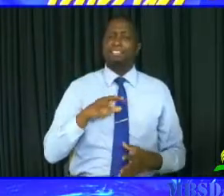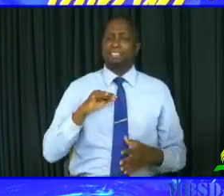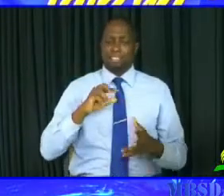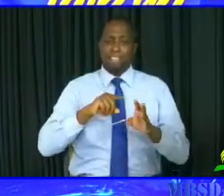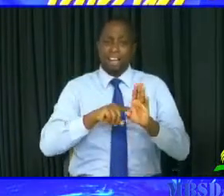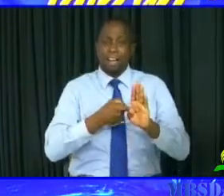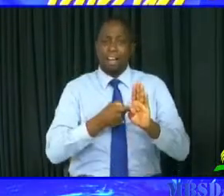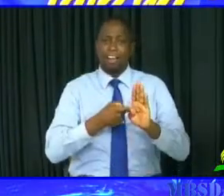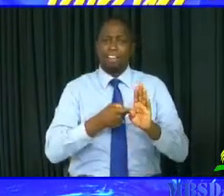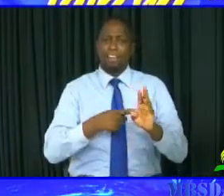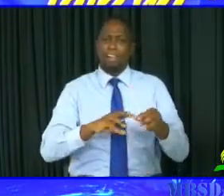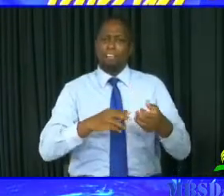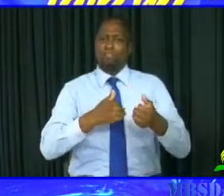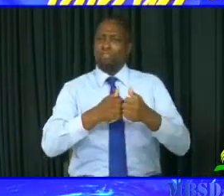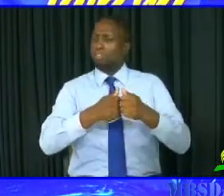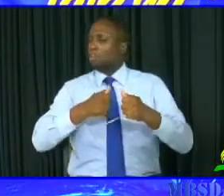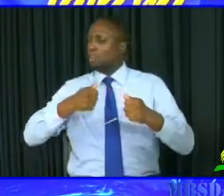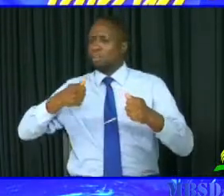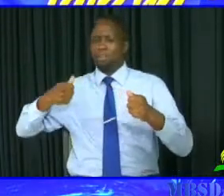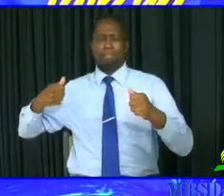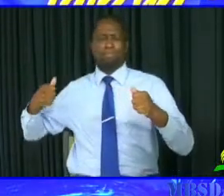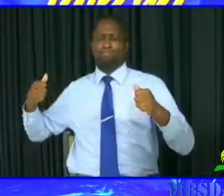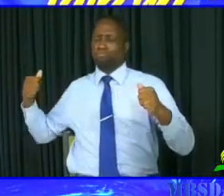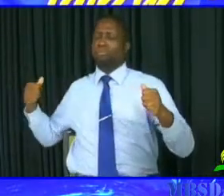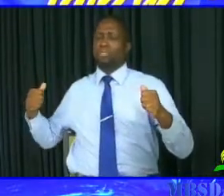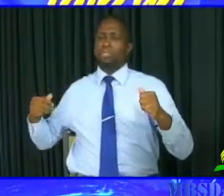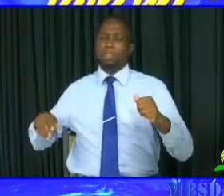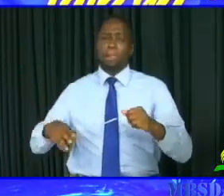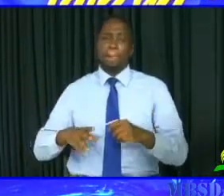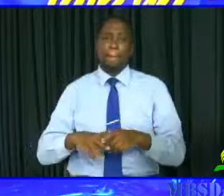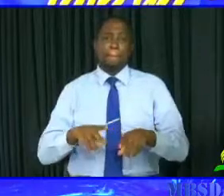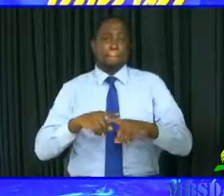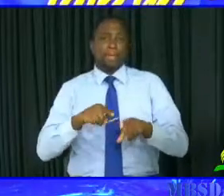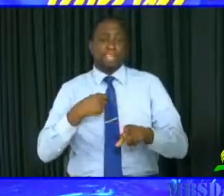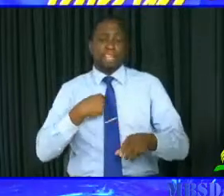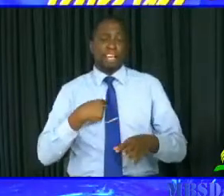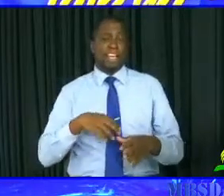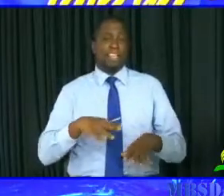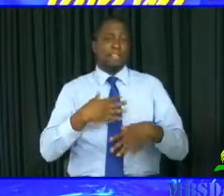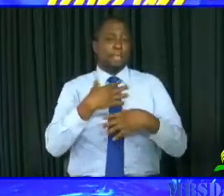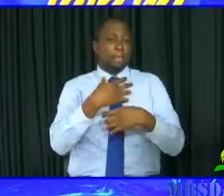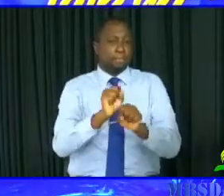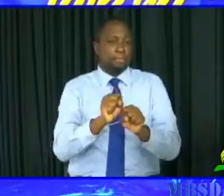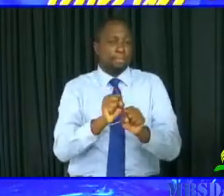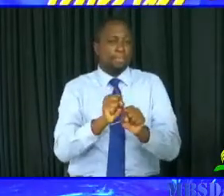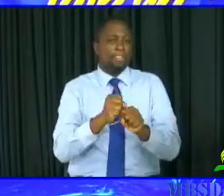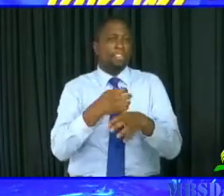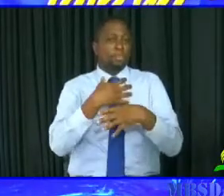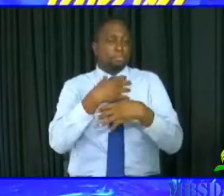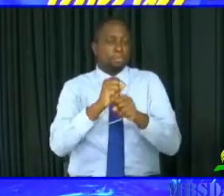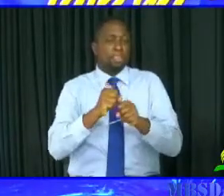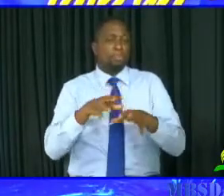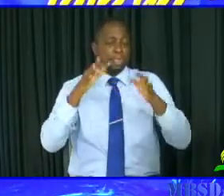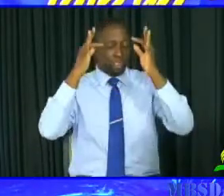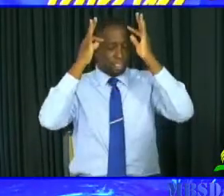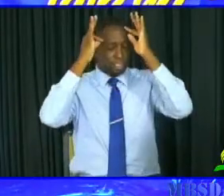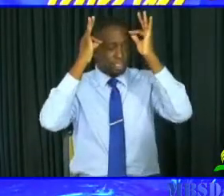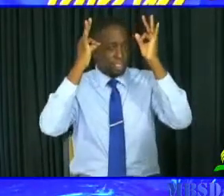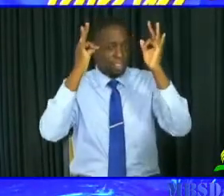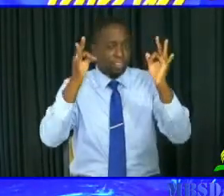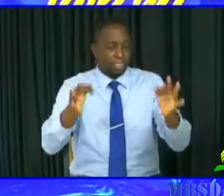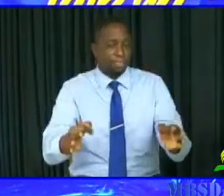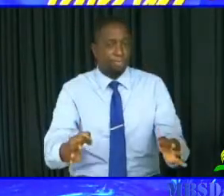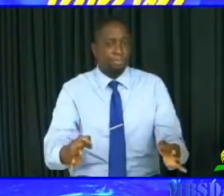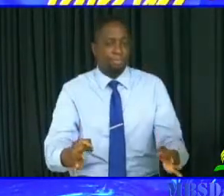I started out a long time ago, but I've made up my